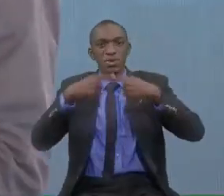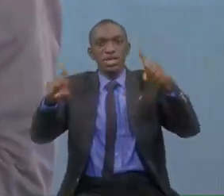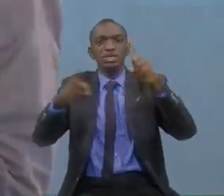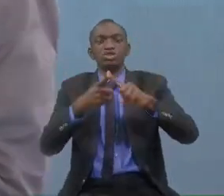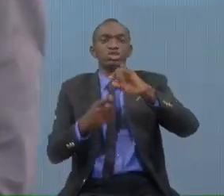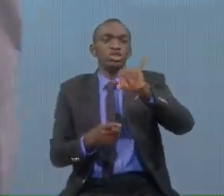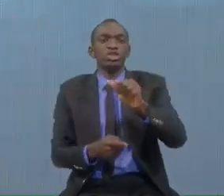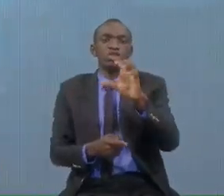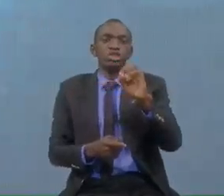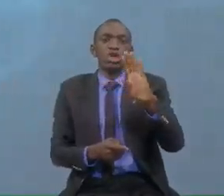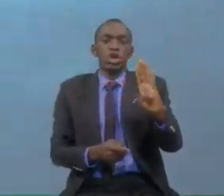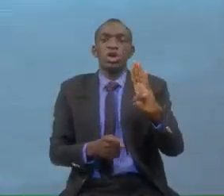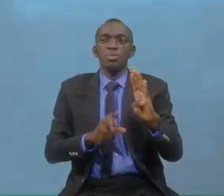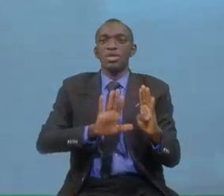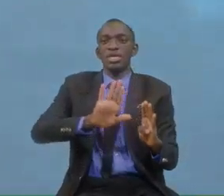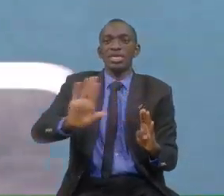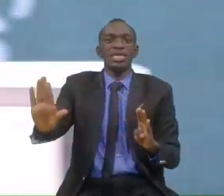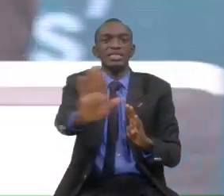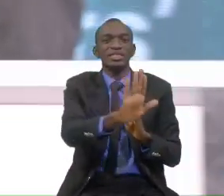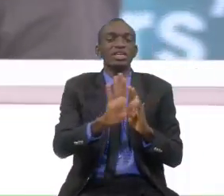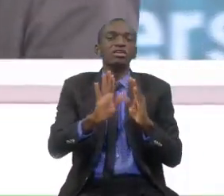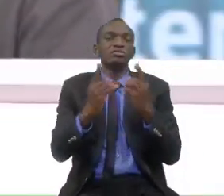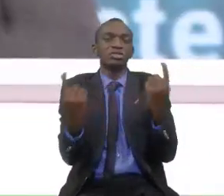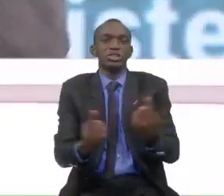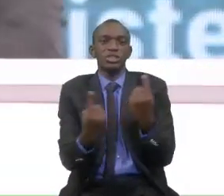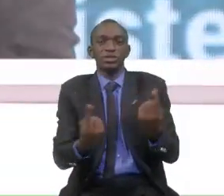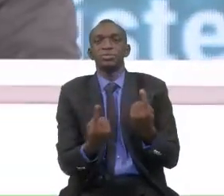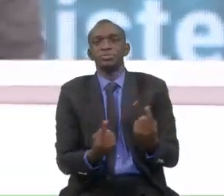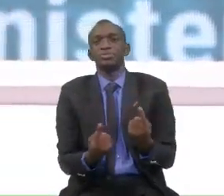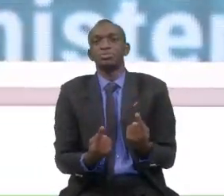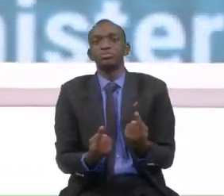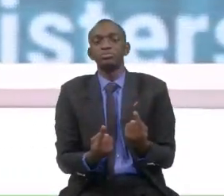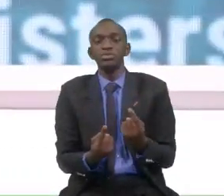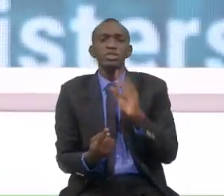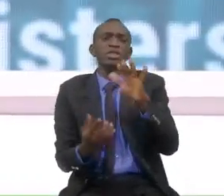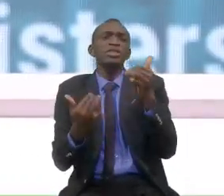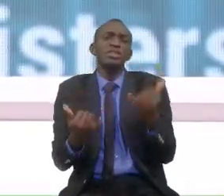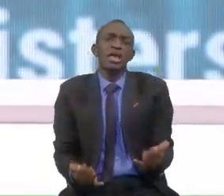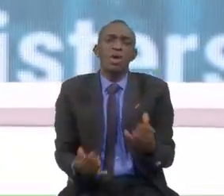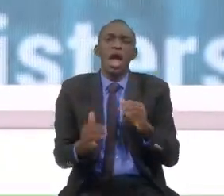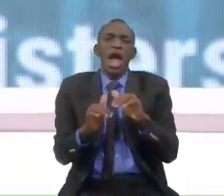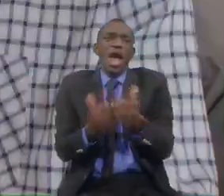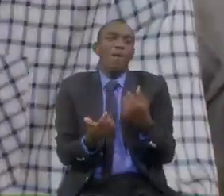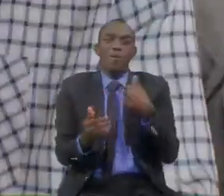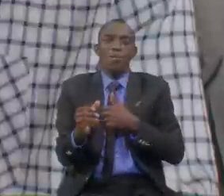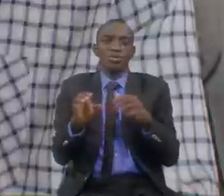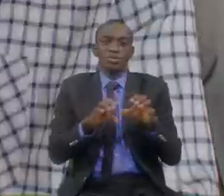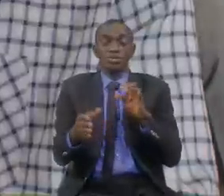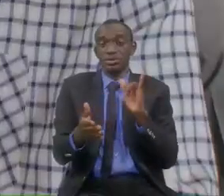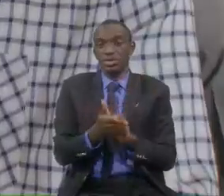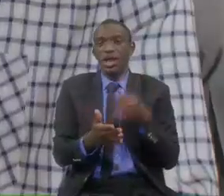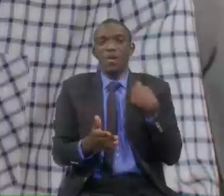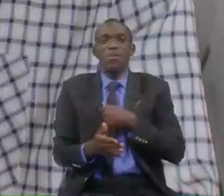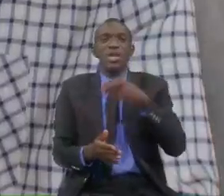to Israel his sin. Now, how do we do that? We need to keep